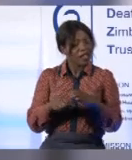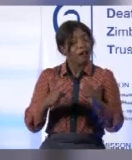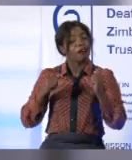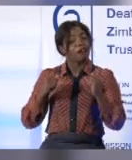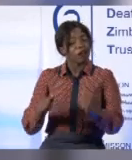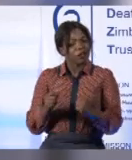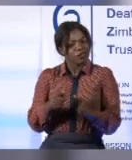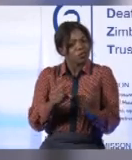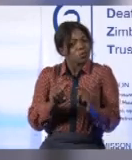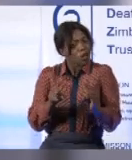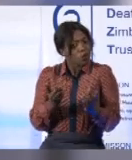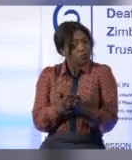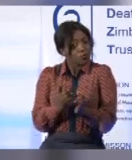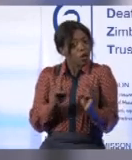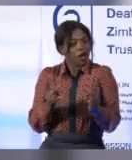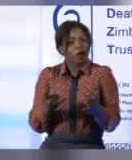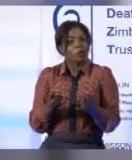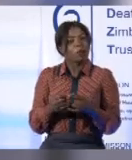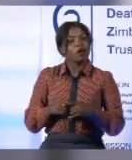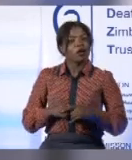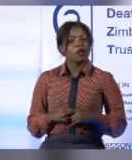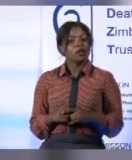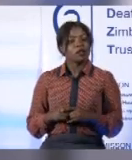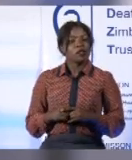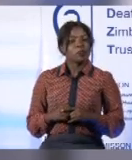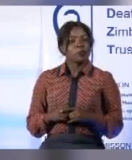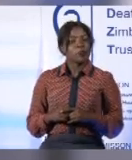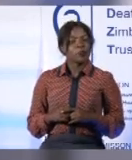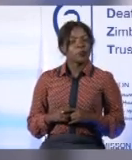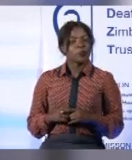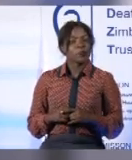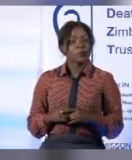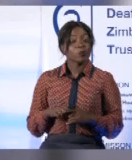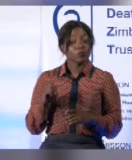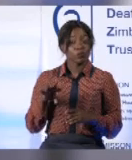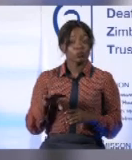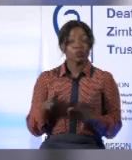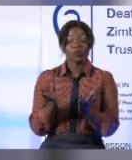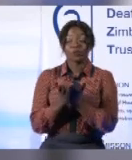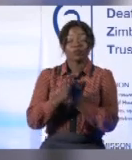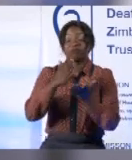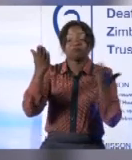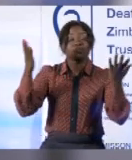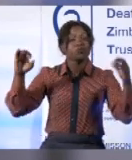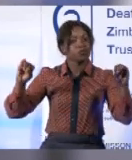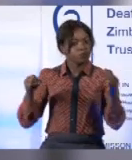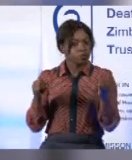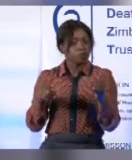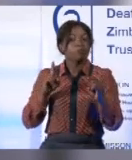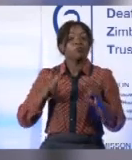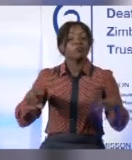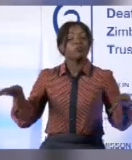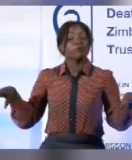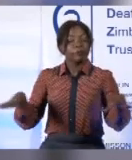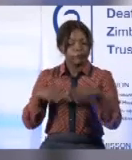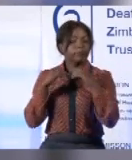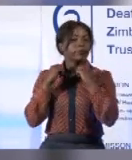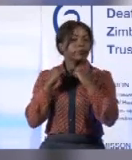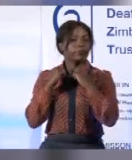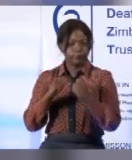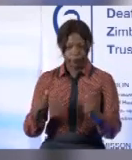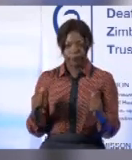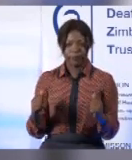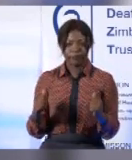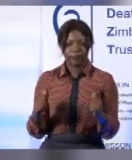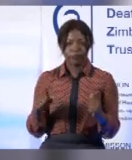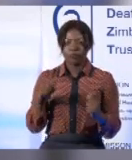It's hard work. Yeah, it's work. And we like every work, you have to work hard to find whatever that you want.